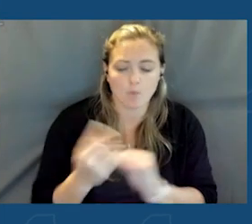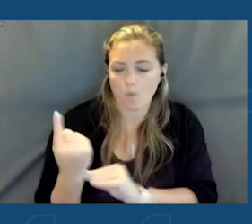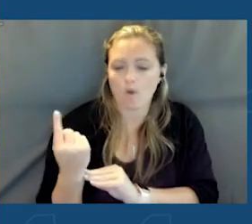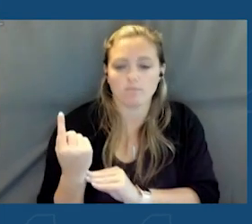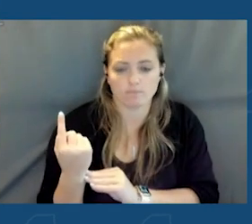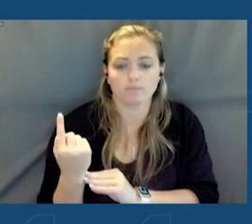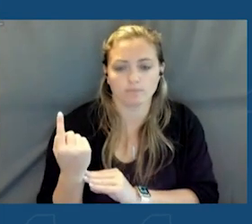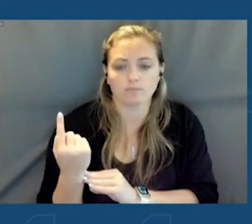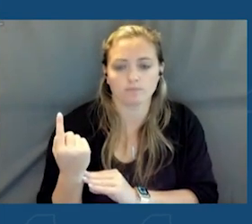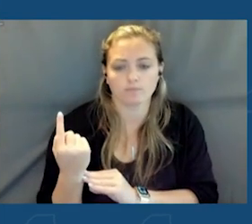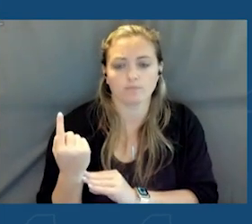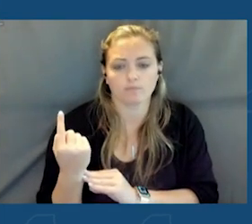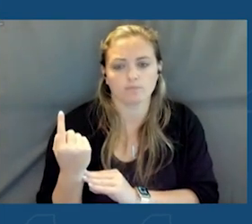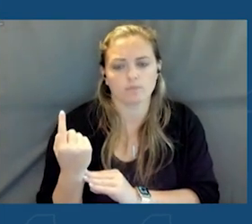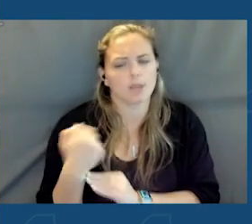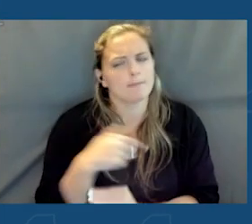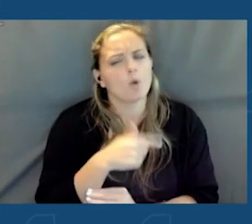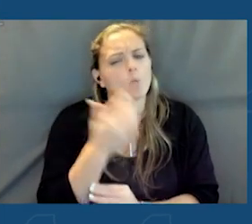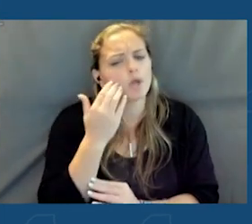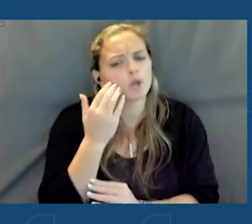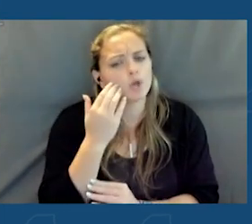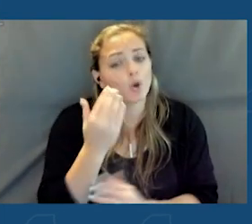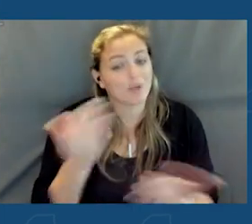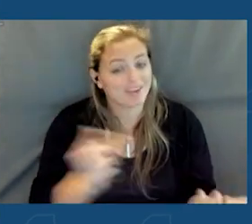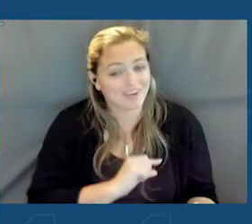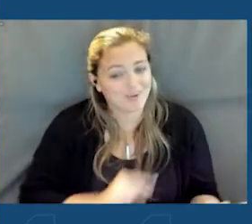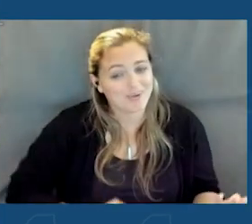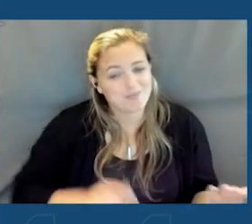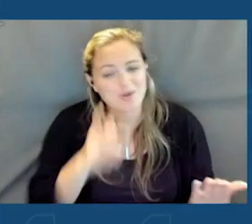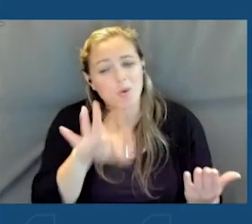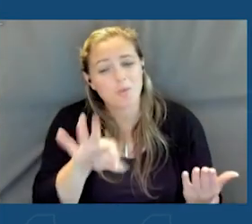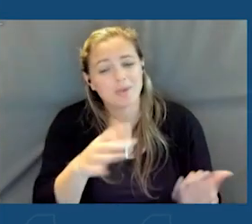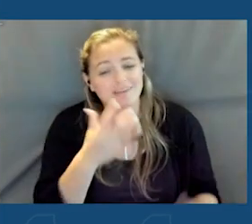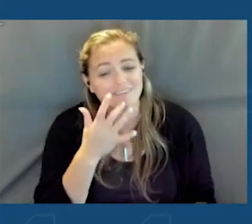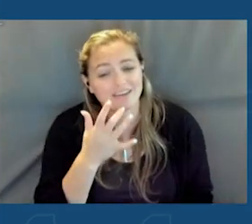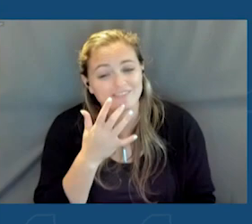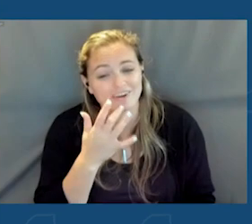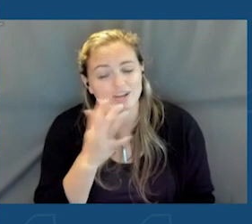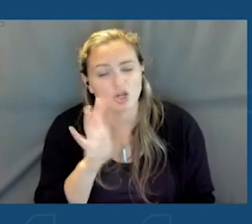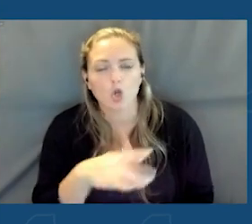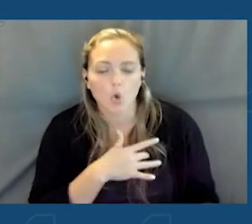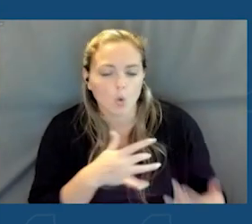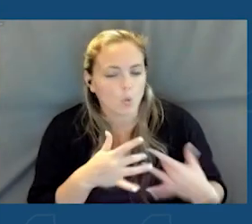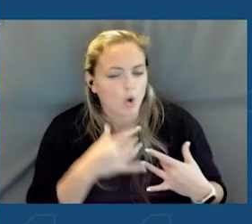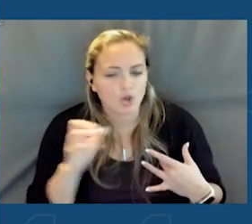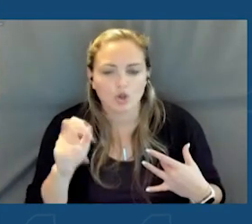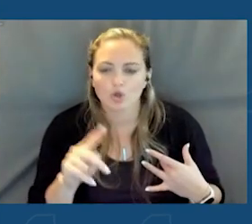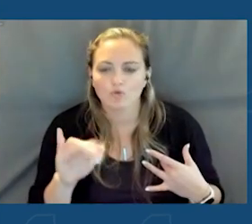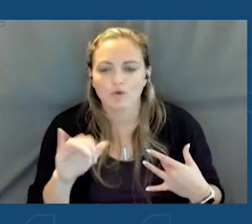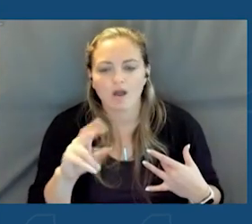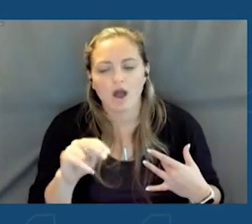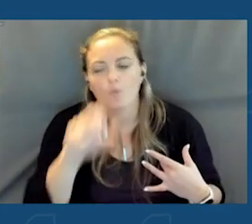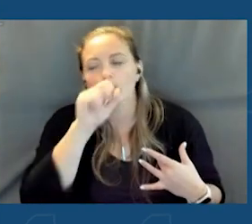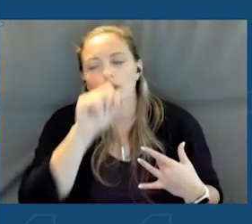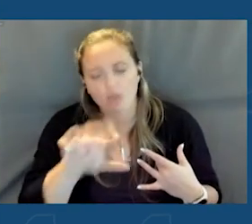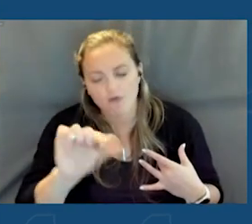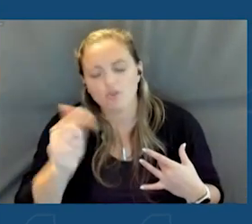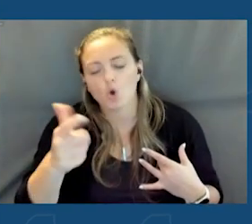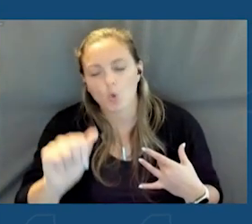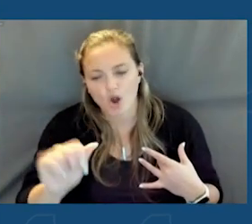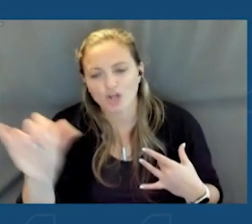But we often know in Queens we don't pick favorites sometimes. So don't worry, Rick Cotton. We love the new LaGuardia just as